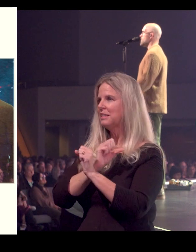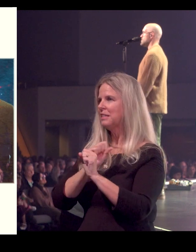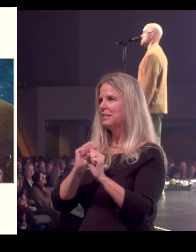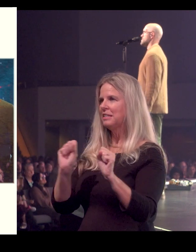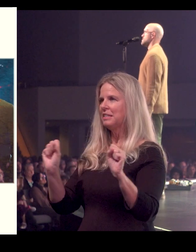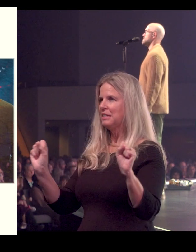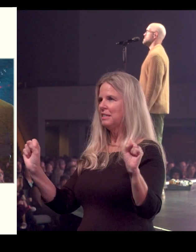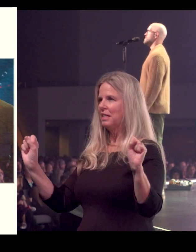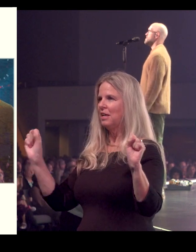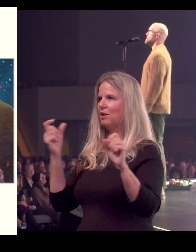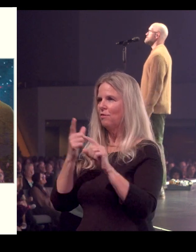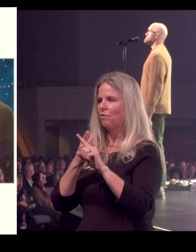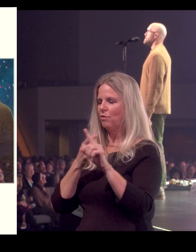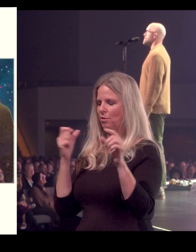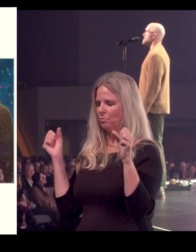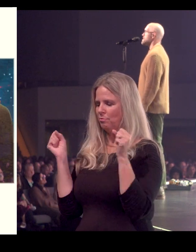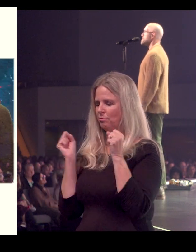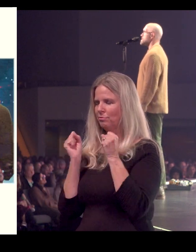Little